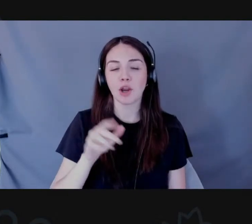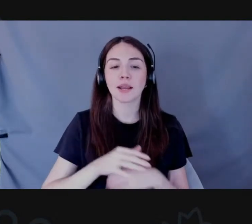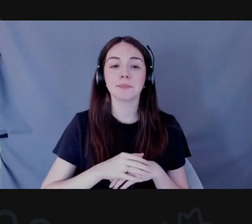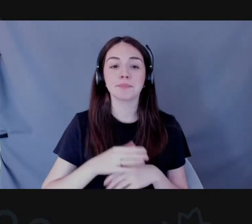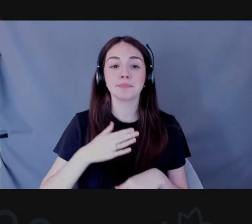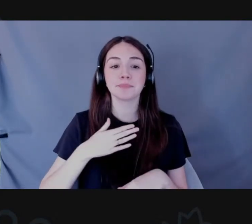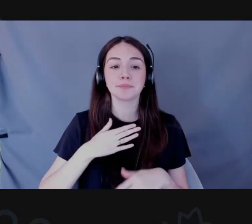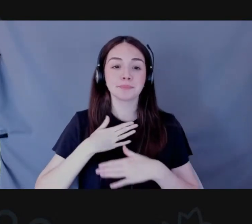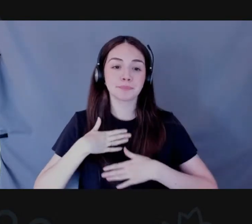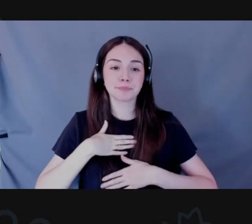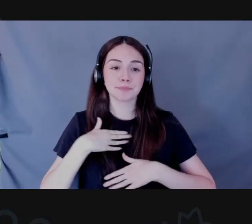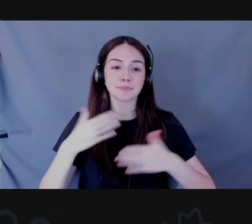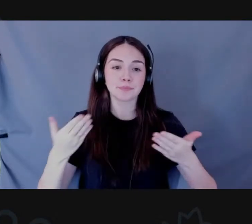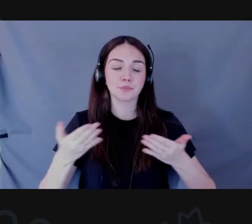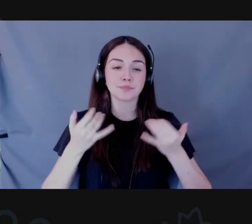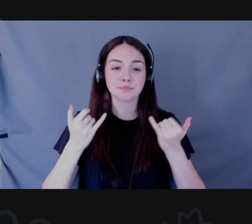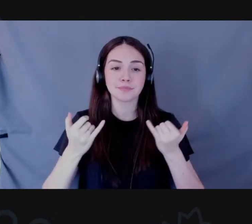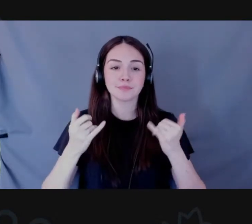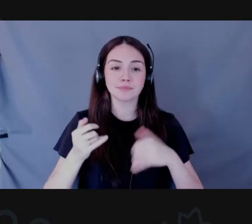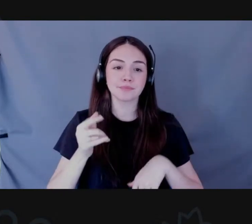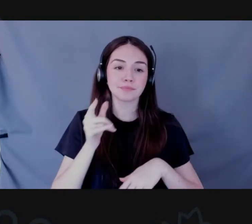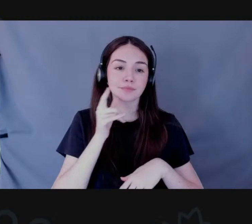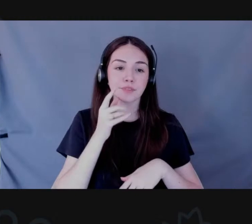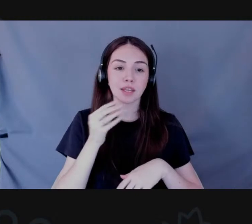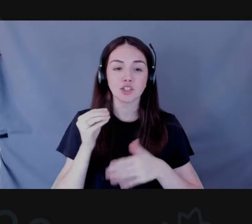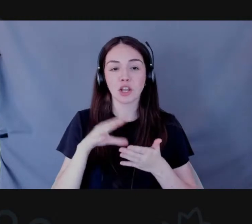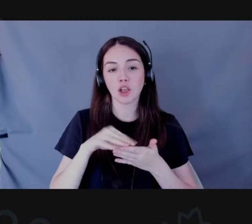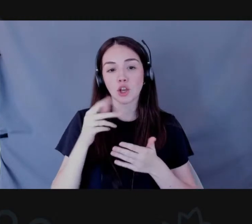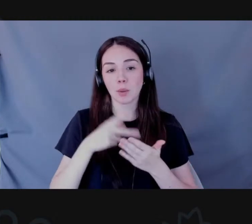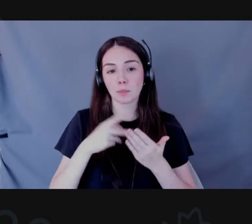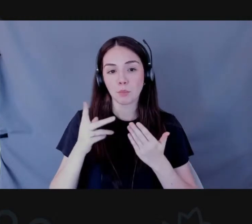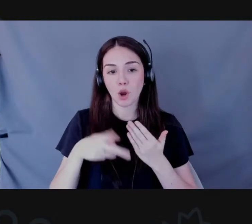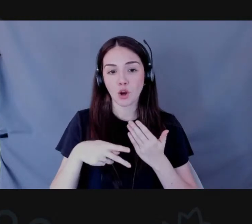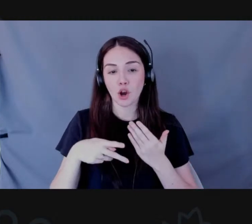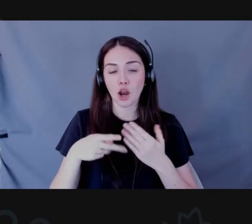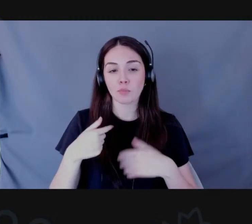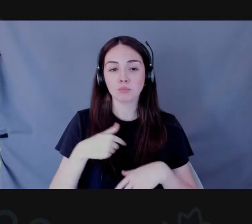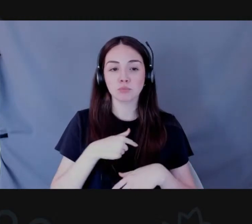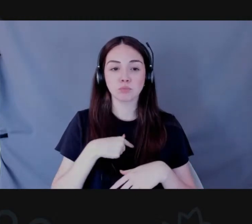pleasure to welcome you to today's Lunch and Learn program, which Pratt hosts